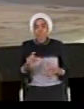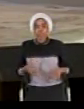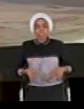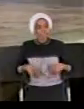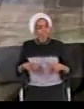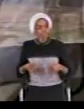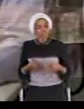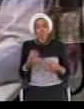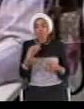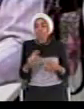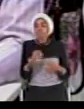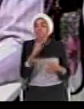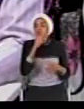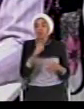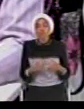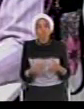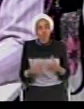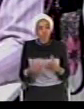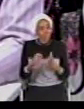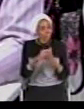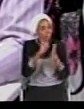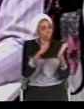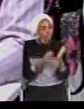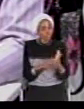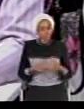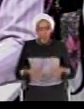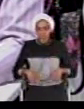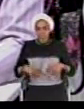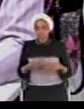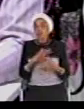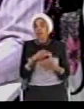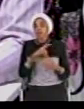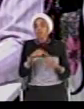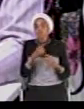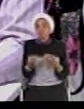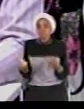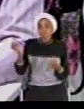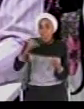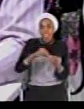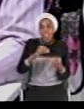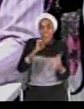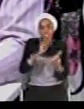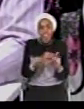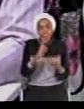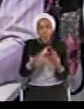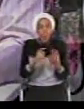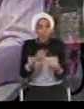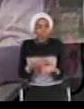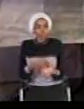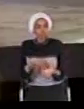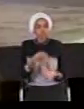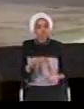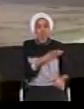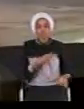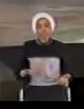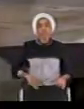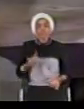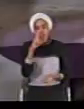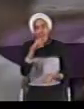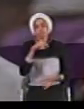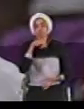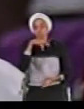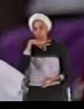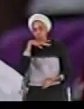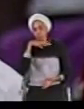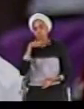of your old tradition, when you add that to the gospel of Christ, you corrupt